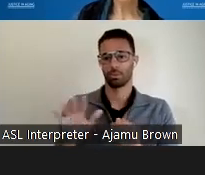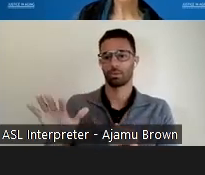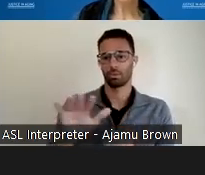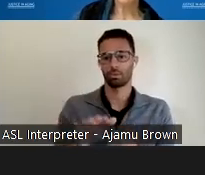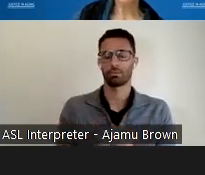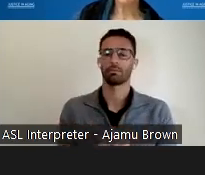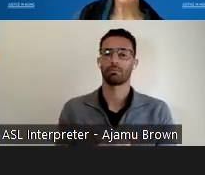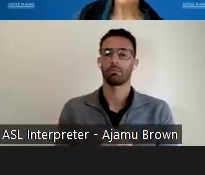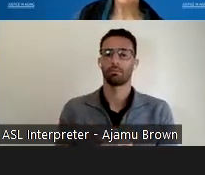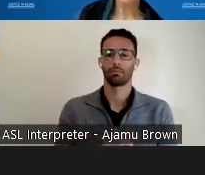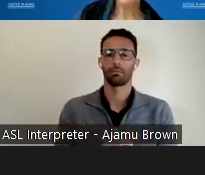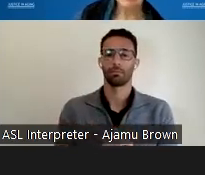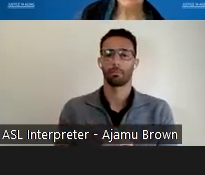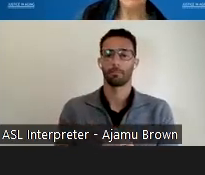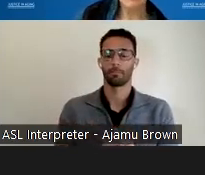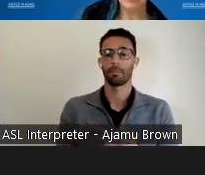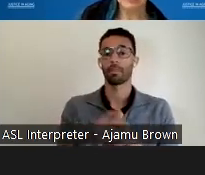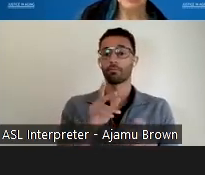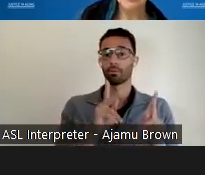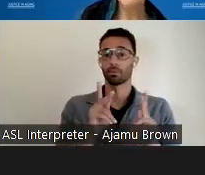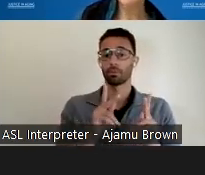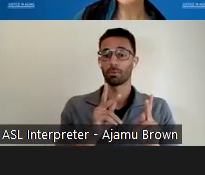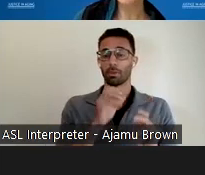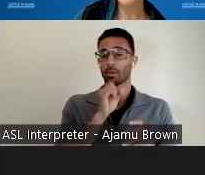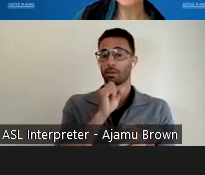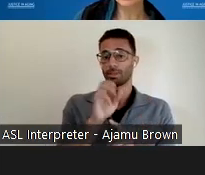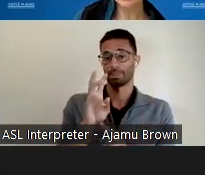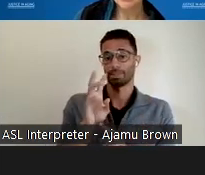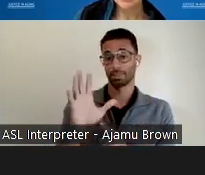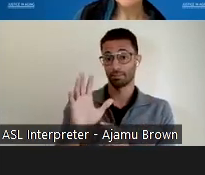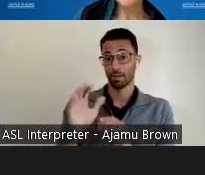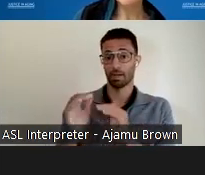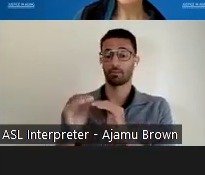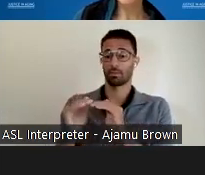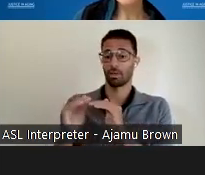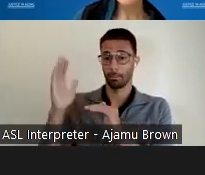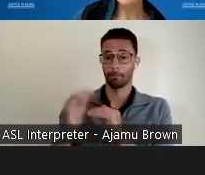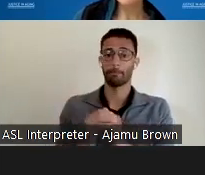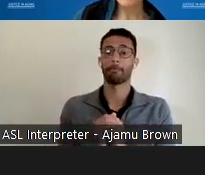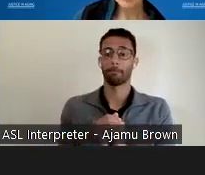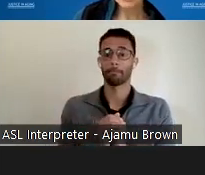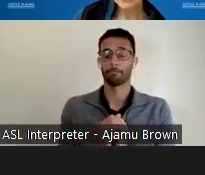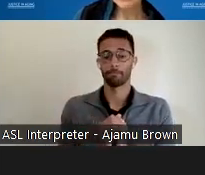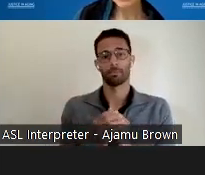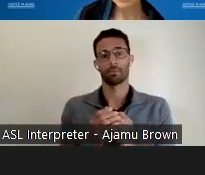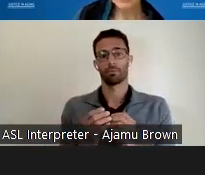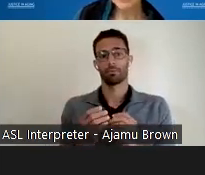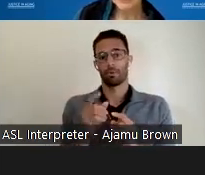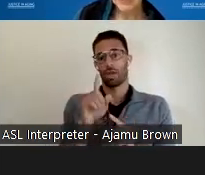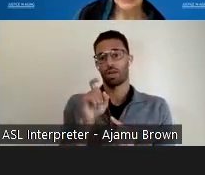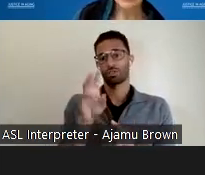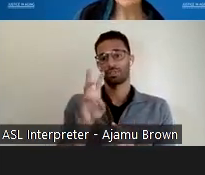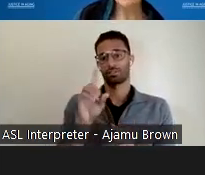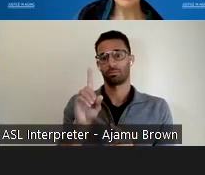for people age 65 and older, it's even more stark. There's been 161%